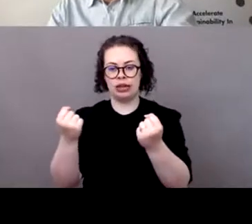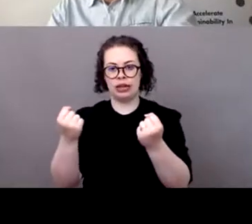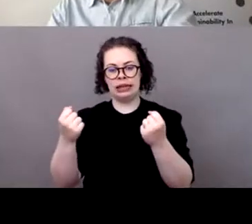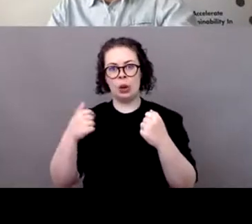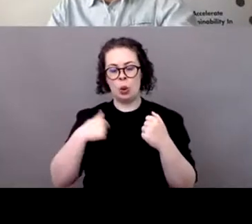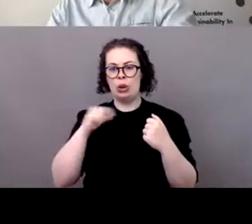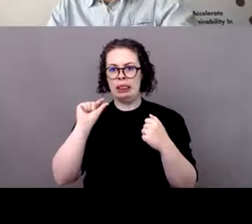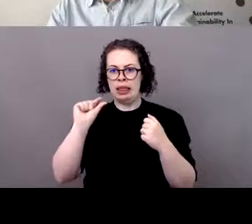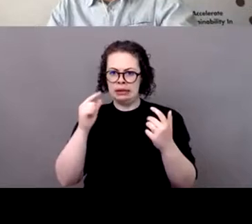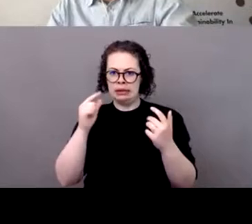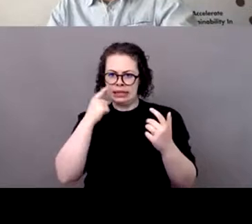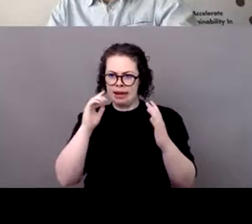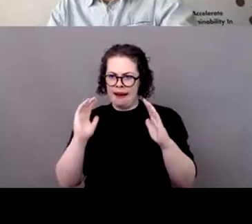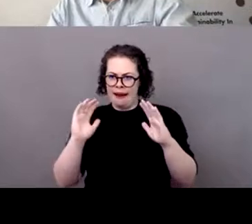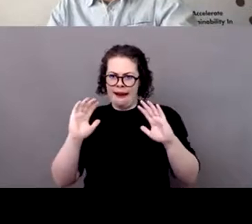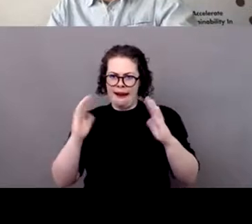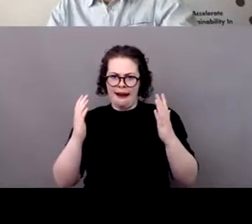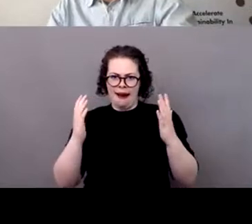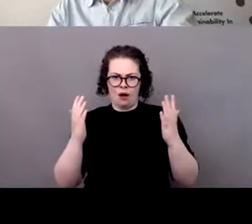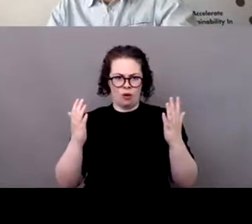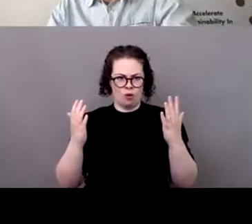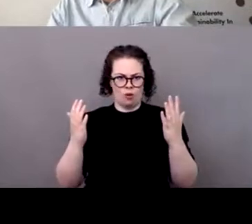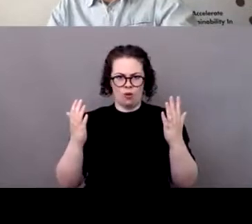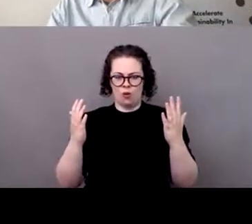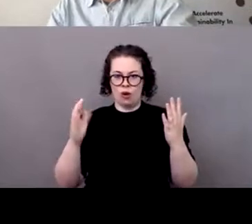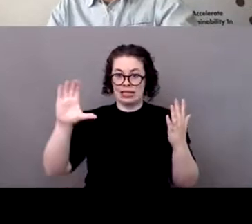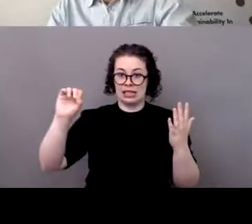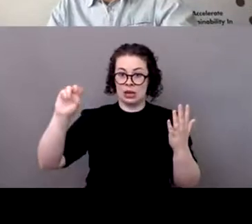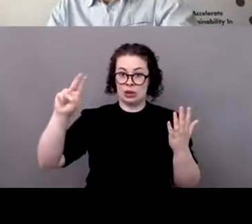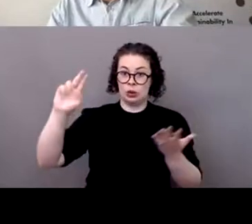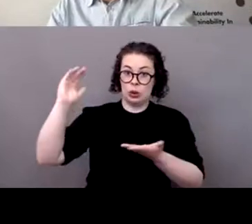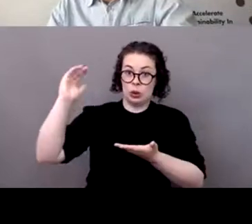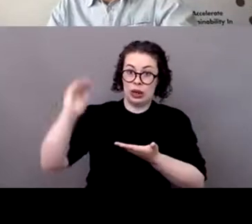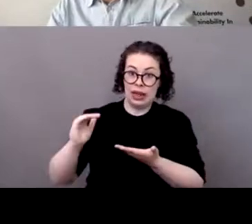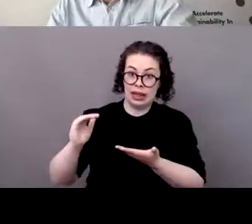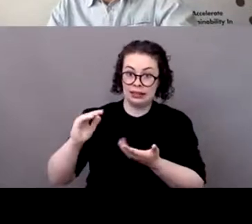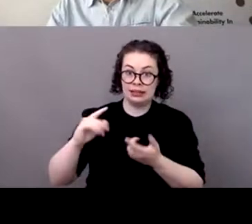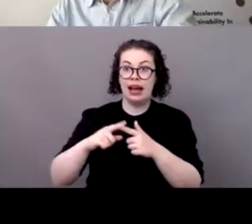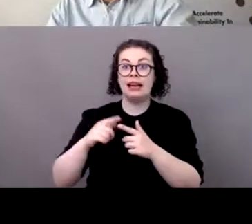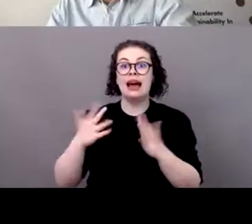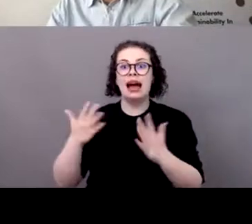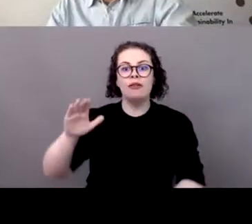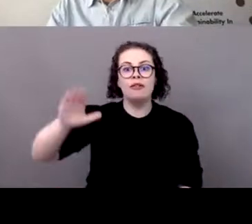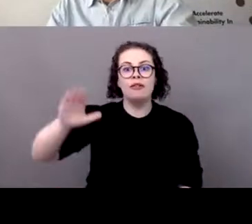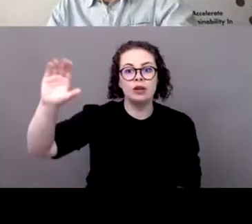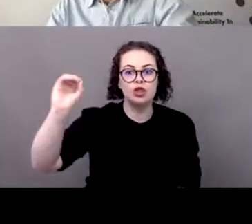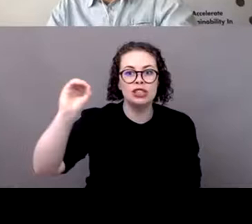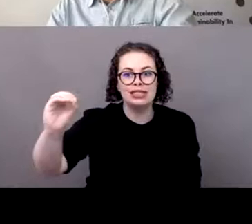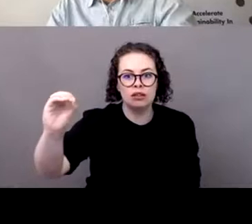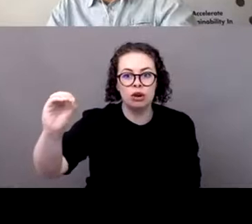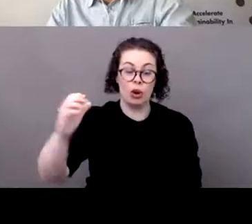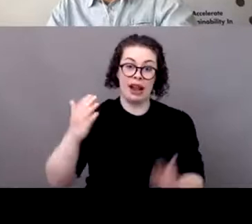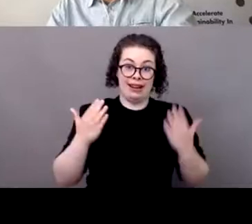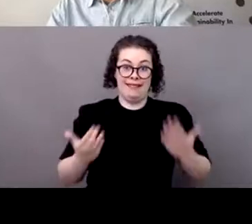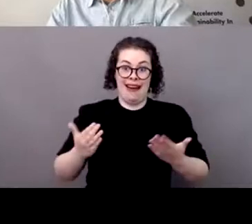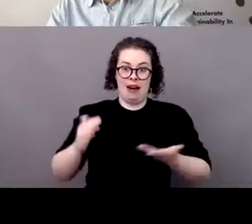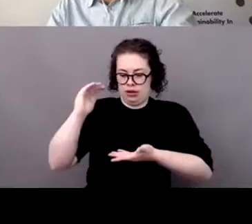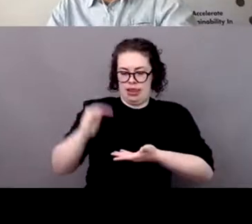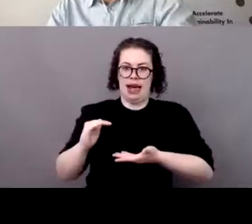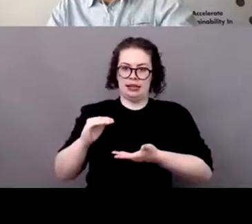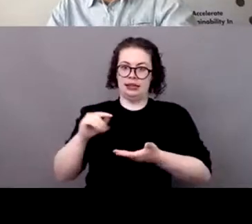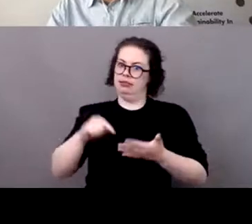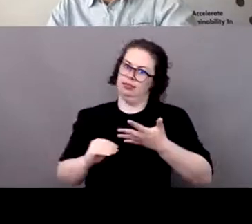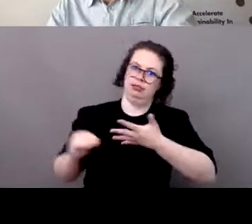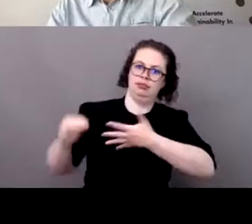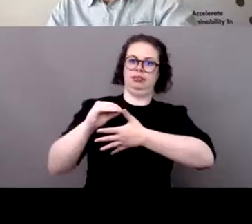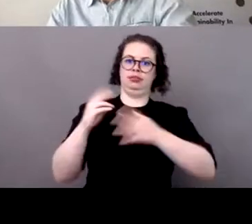in the near term, the avoidance and reduction of emissions is the priority, and that